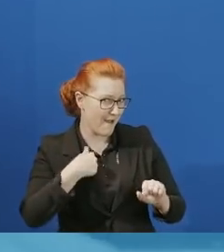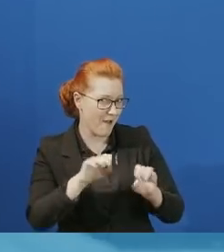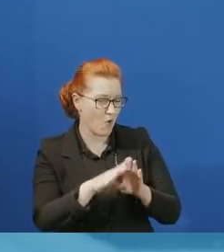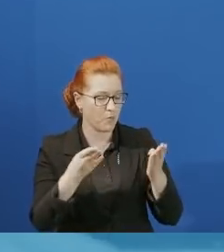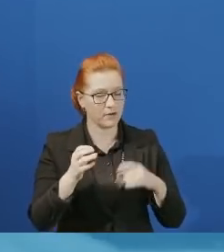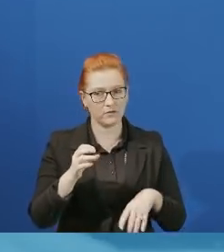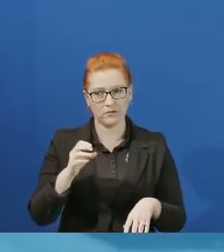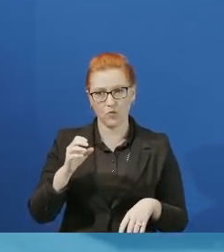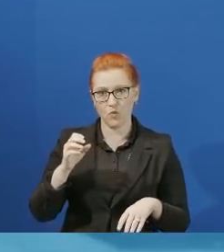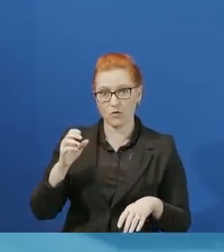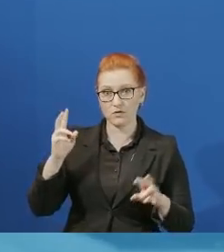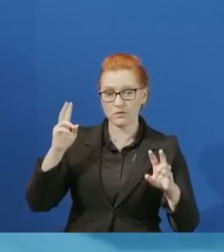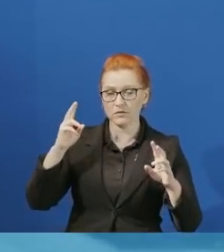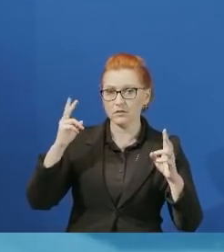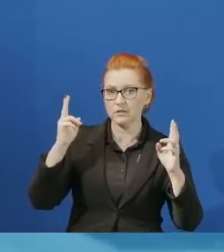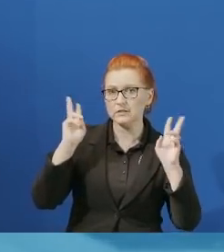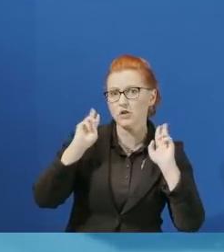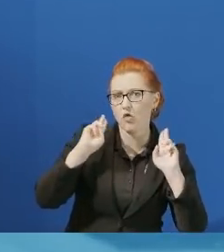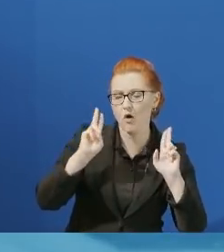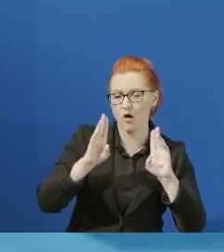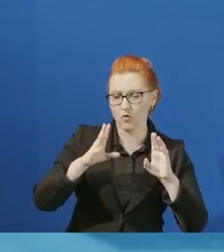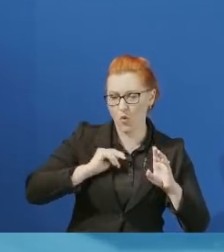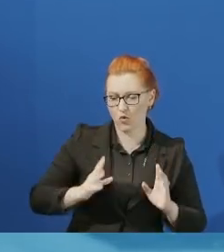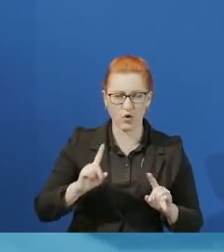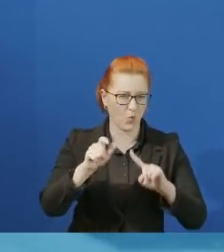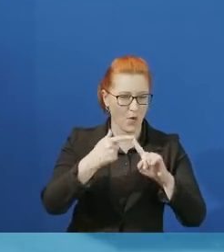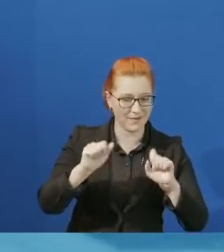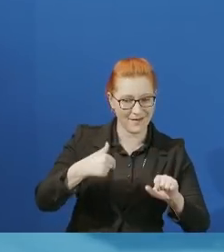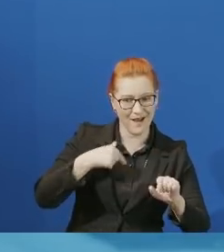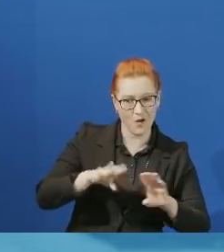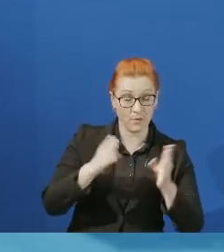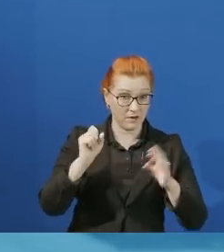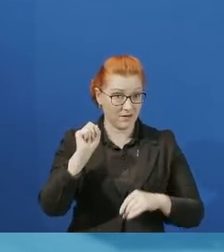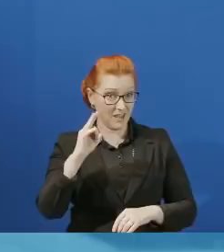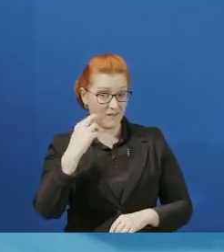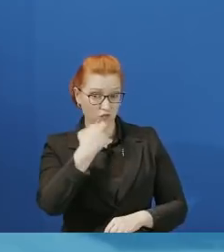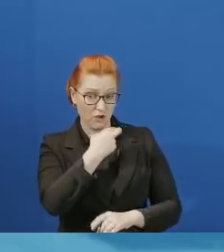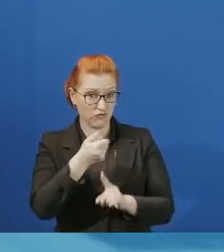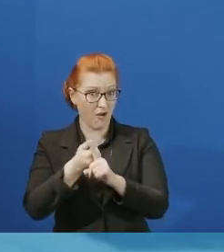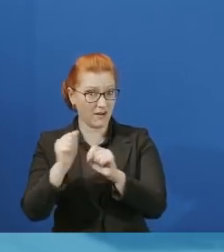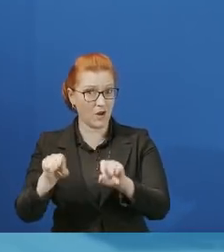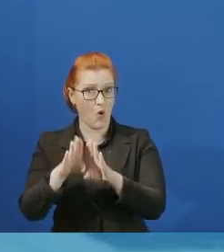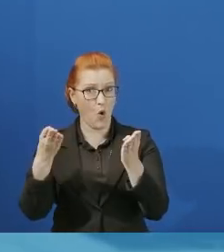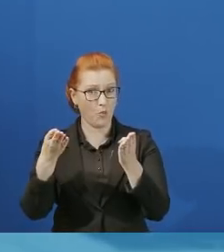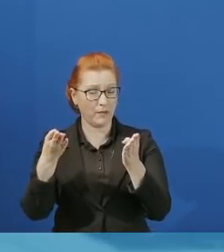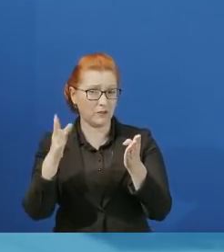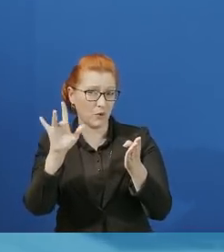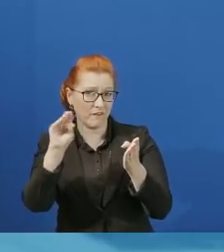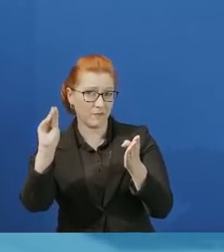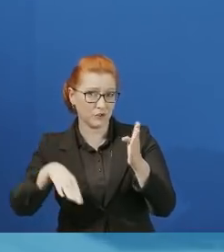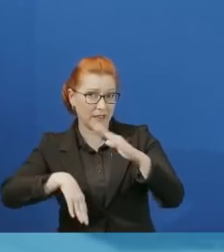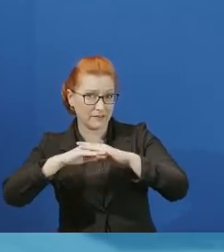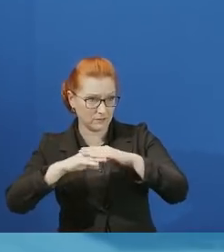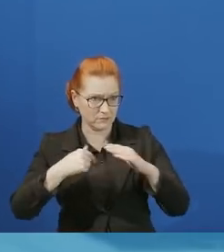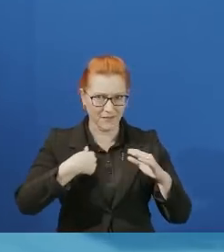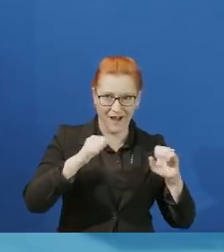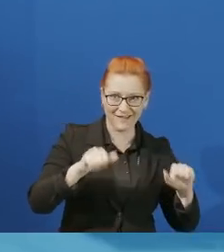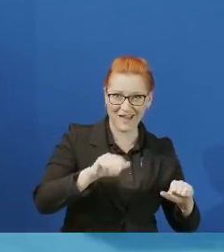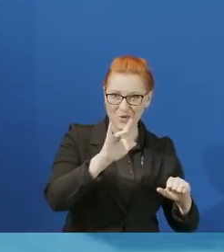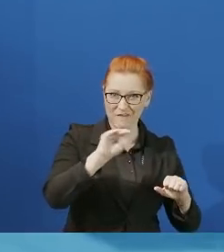restaurants are going to have more than 25% capacity, I could probably have that too. So what's the best case scenario for that? So it's a good